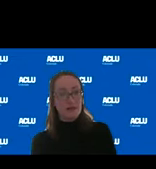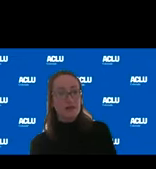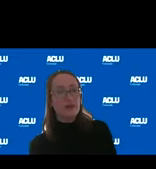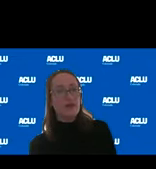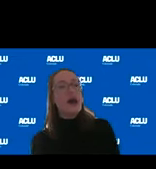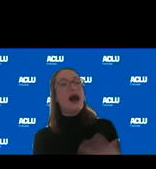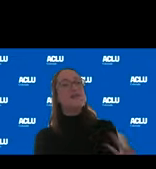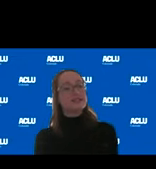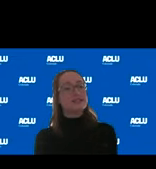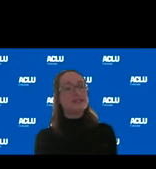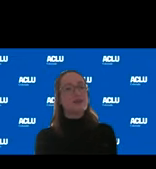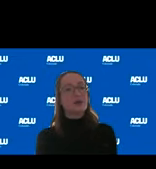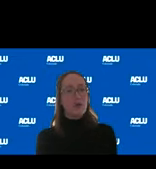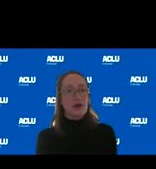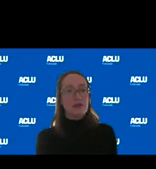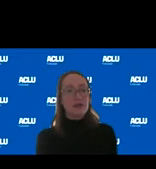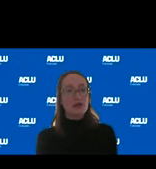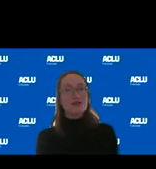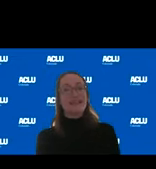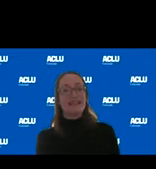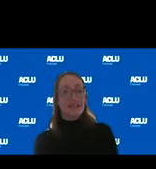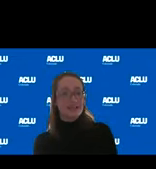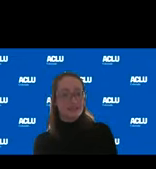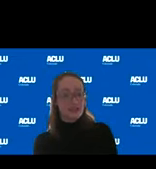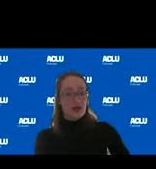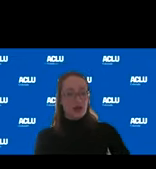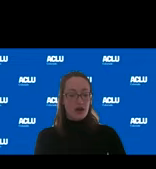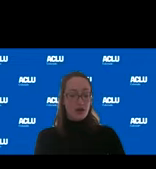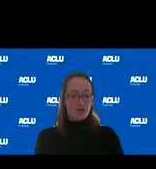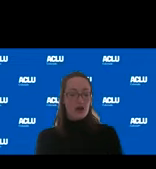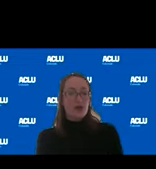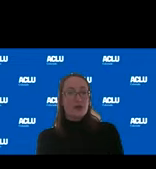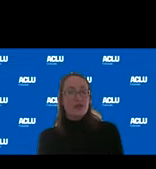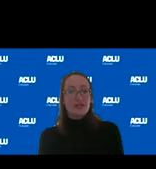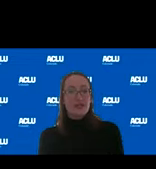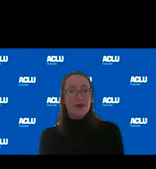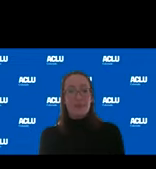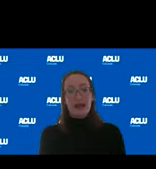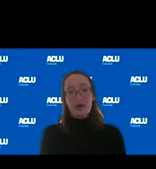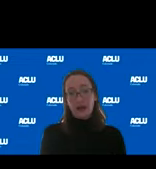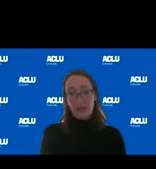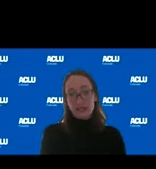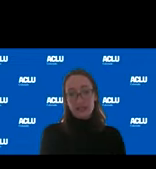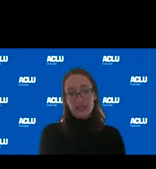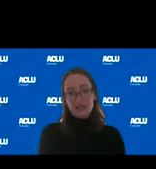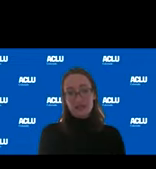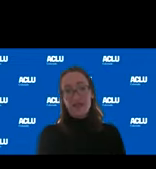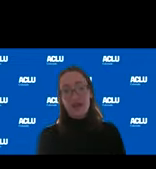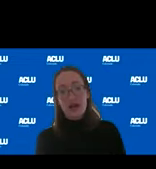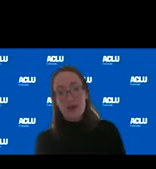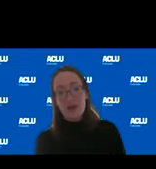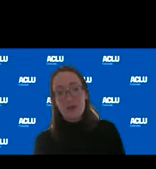ballot. Obviously, that requirement goes against the public health